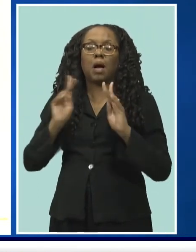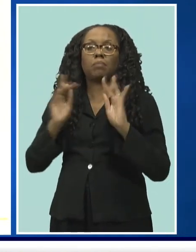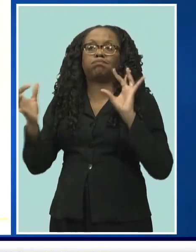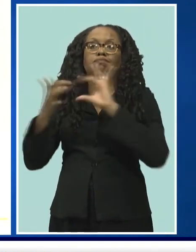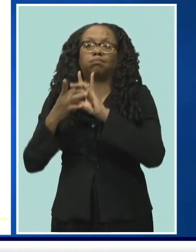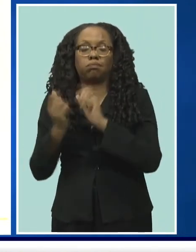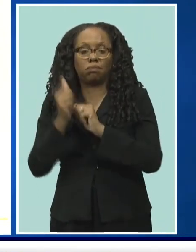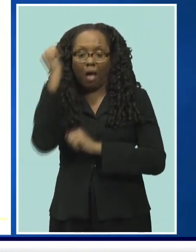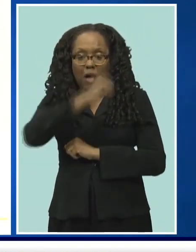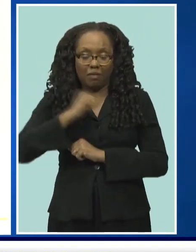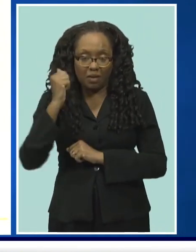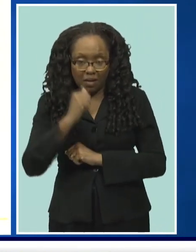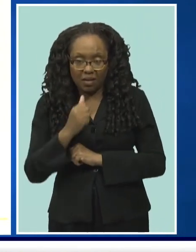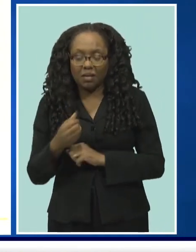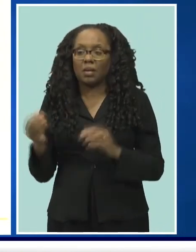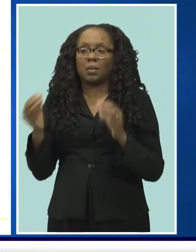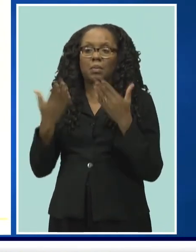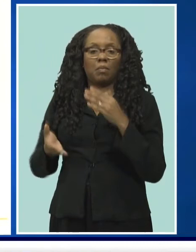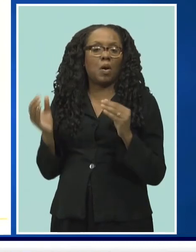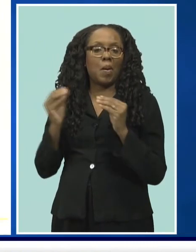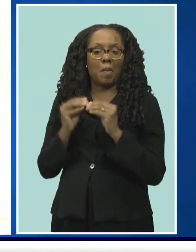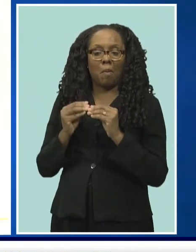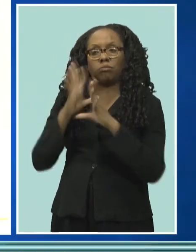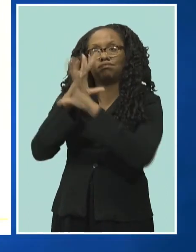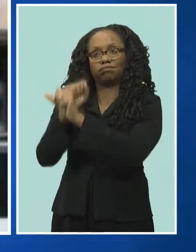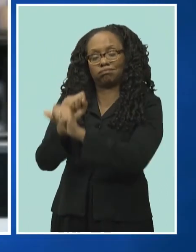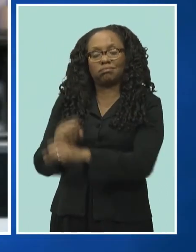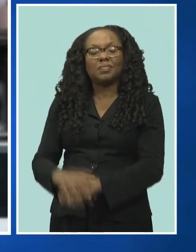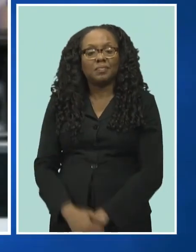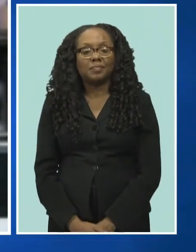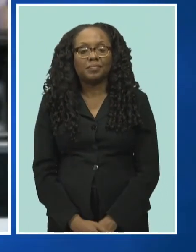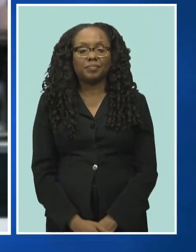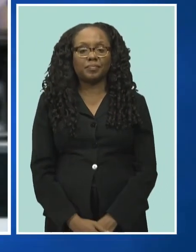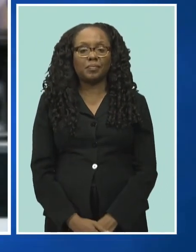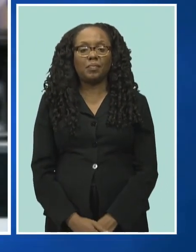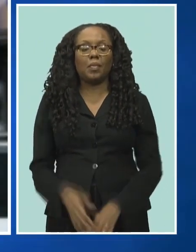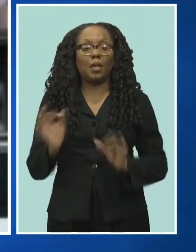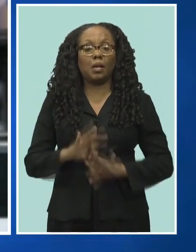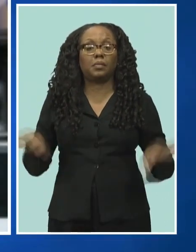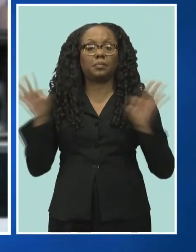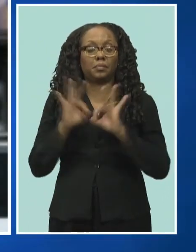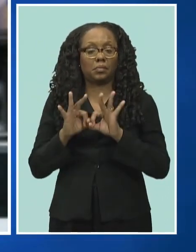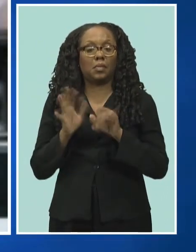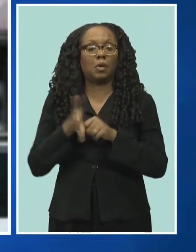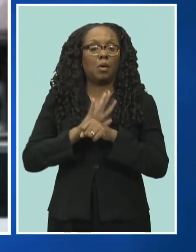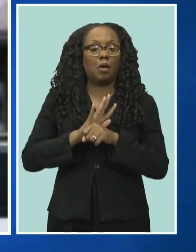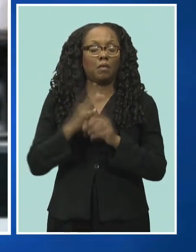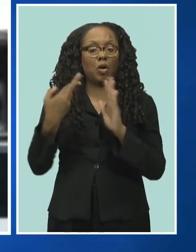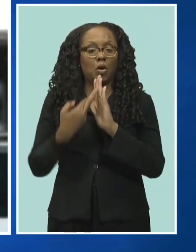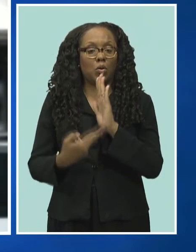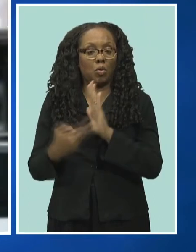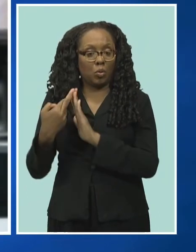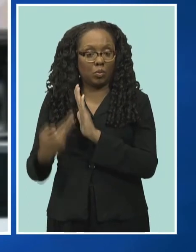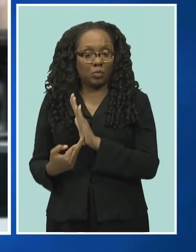and new and potentially very lucrative markets. And of course, it's important to mention the COVID-19